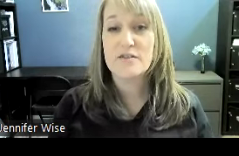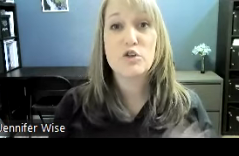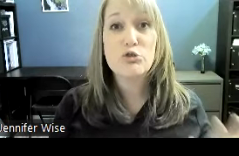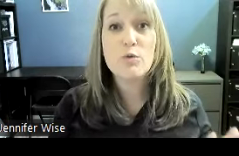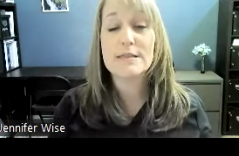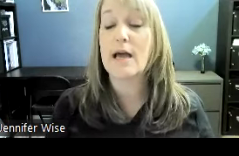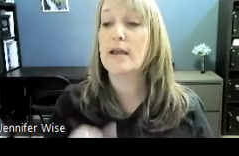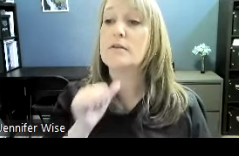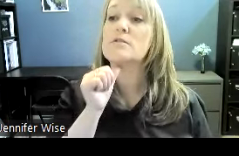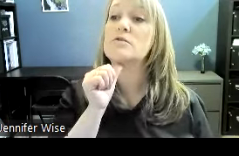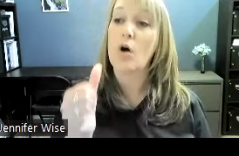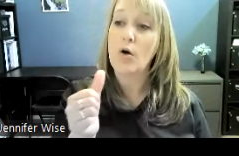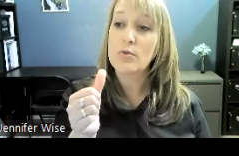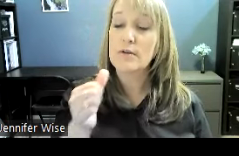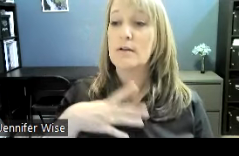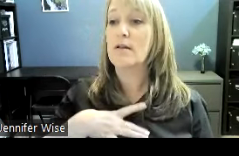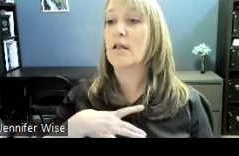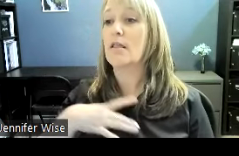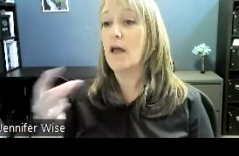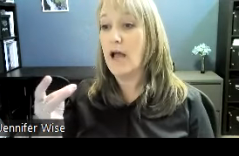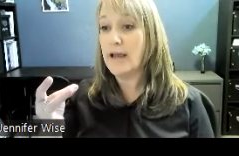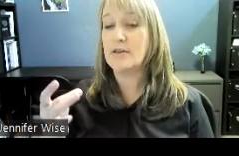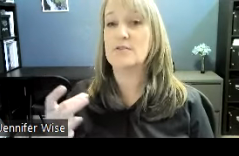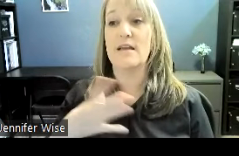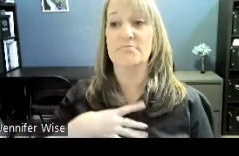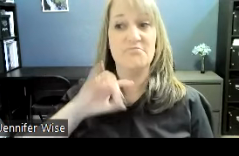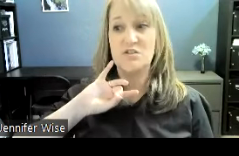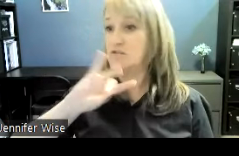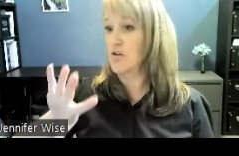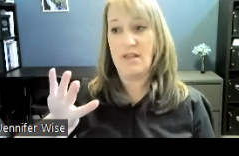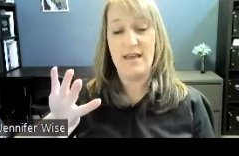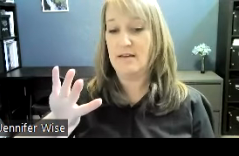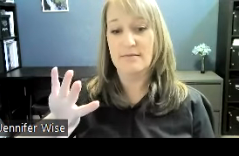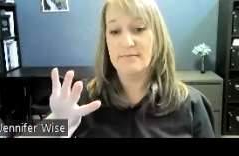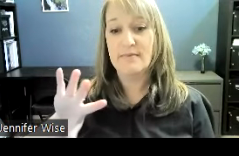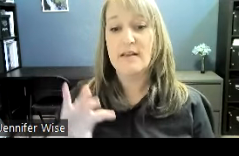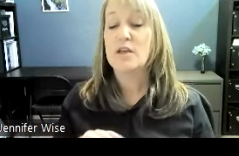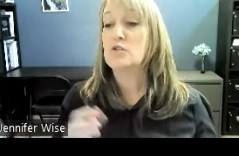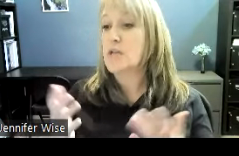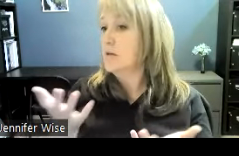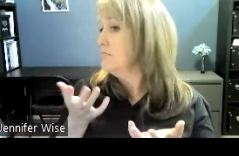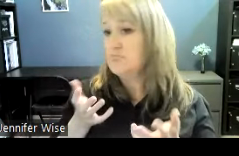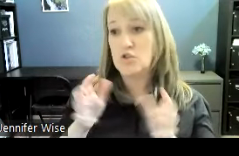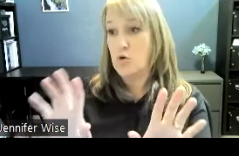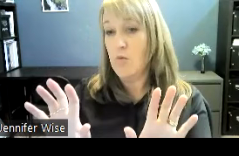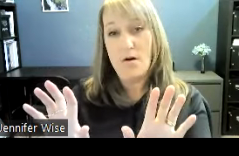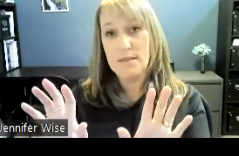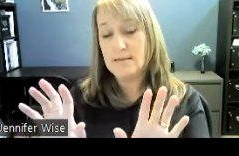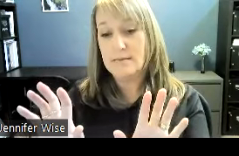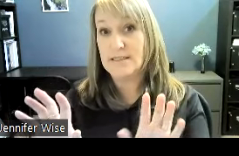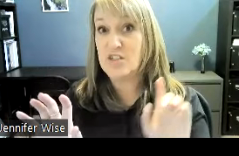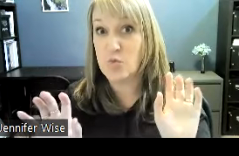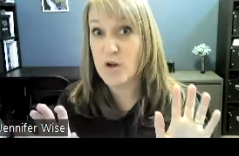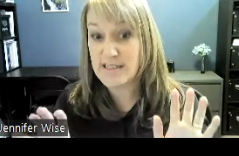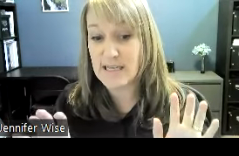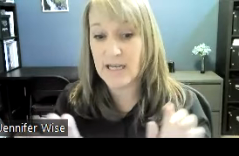sign. So you don't sign, don't like, you sign, don't like. You sign, don't want.